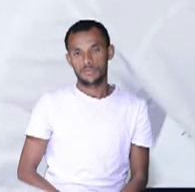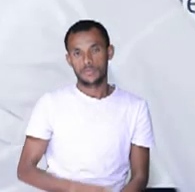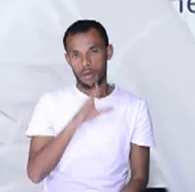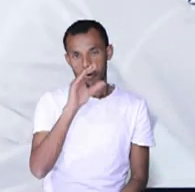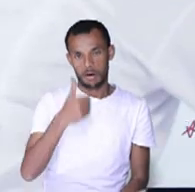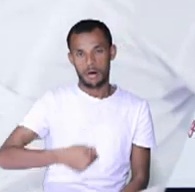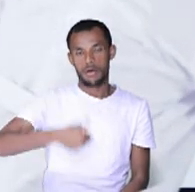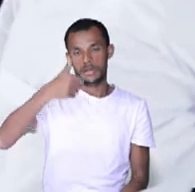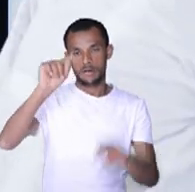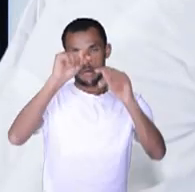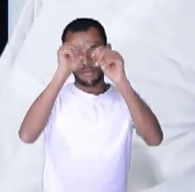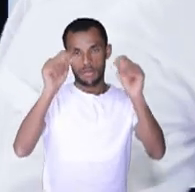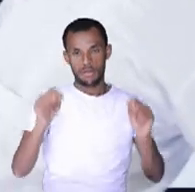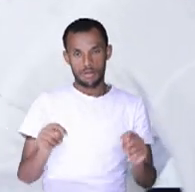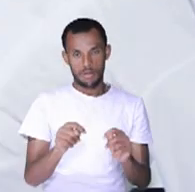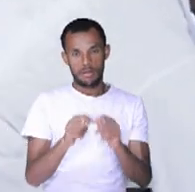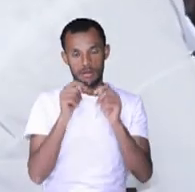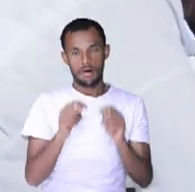and another triangle,